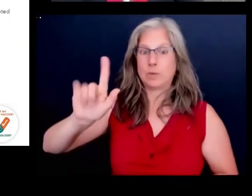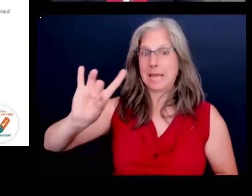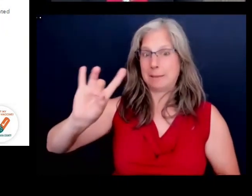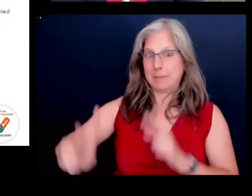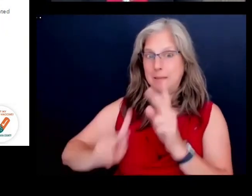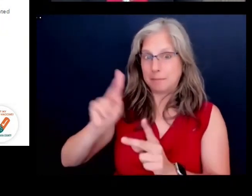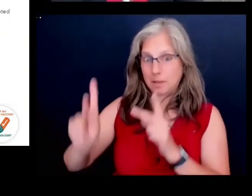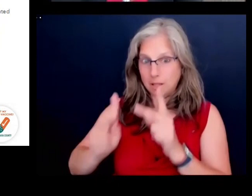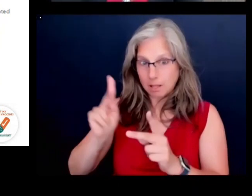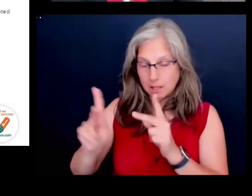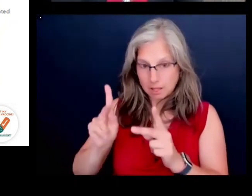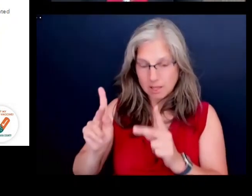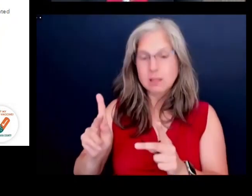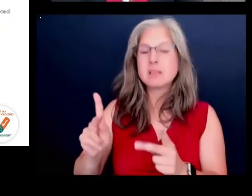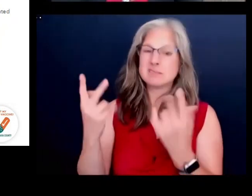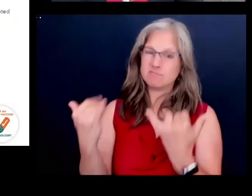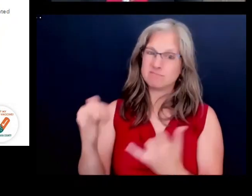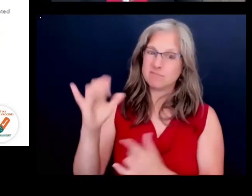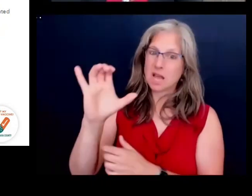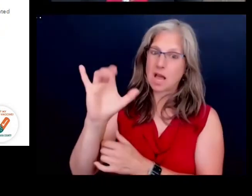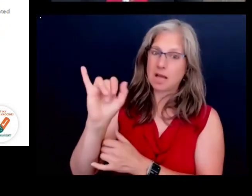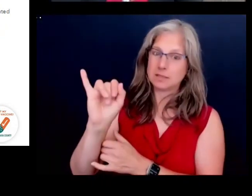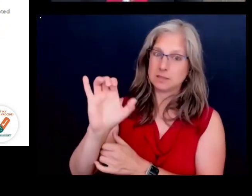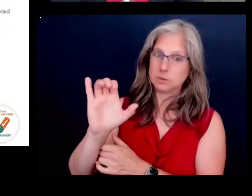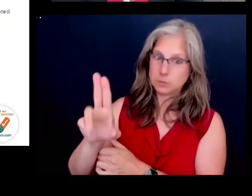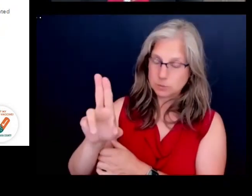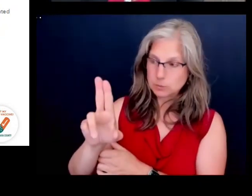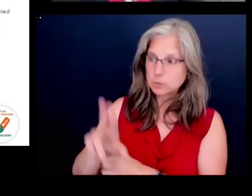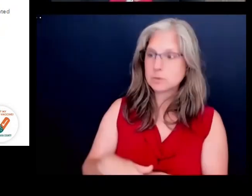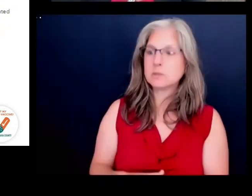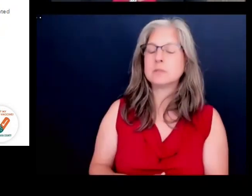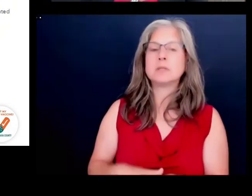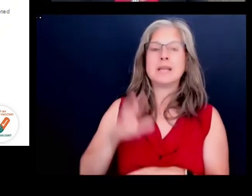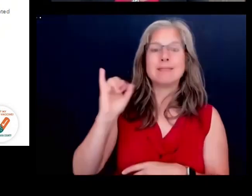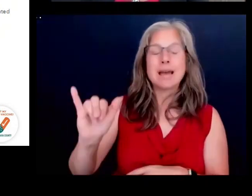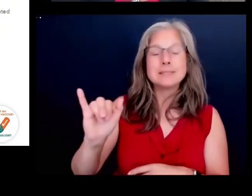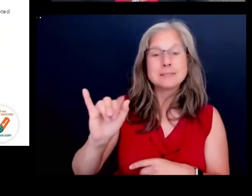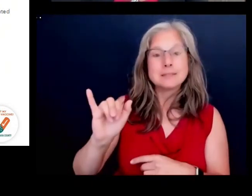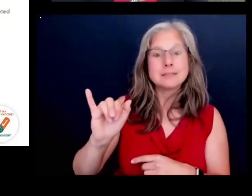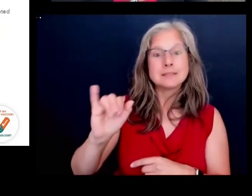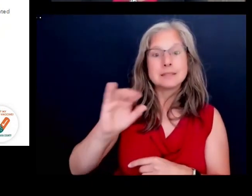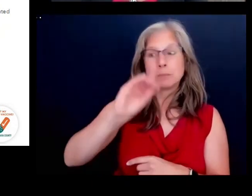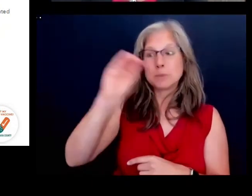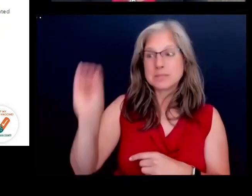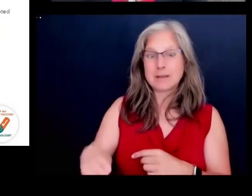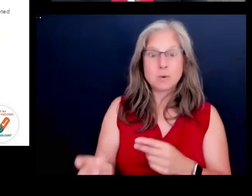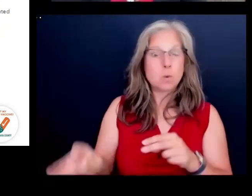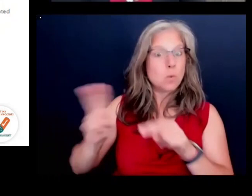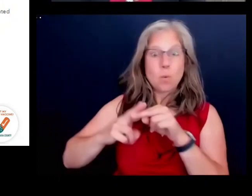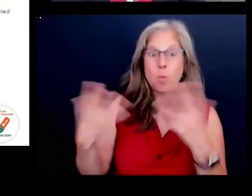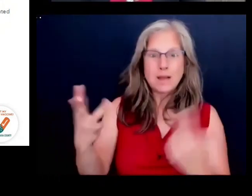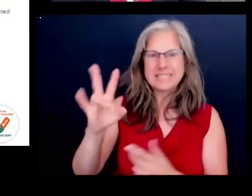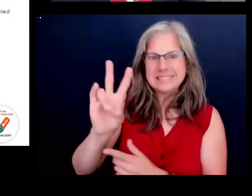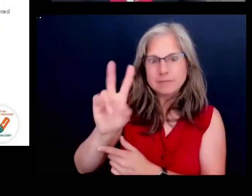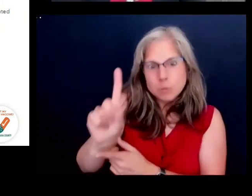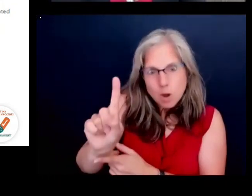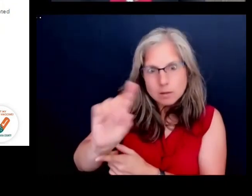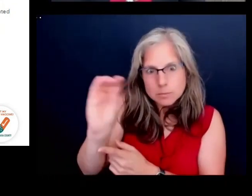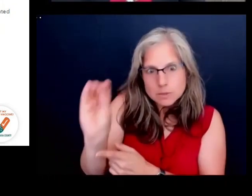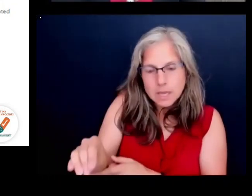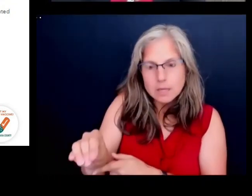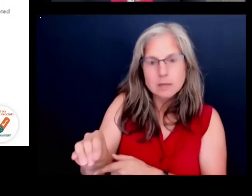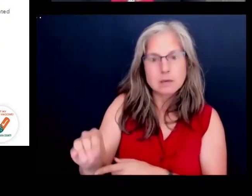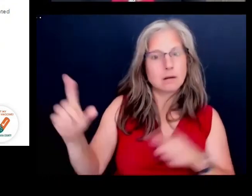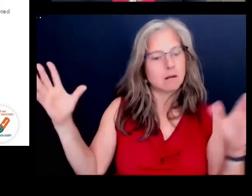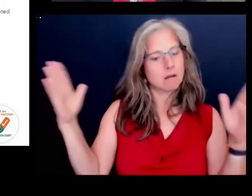28 hospitalized with 6 in the ICU, and that is a 71%